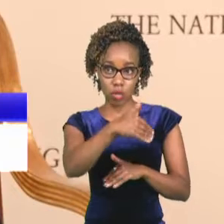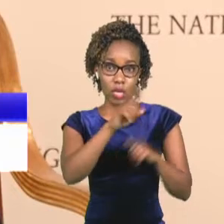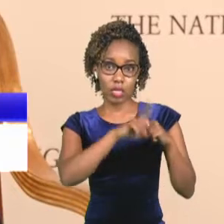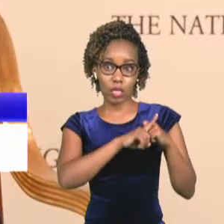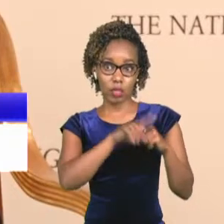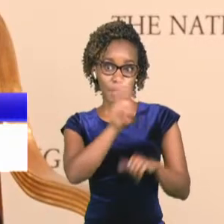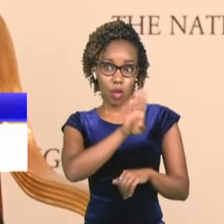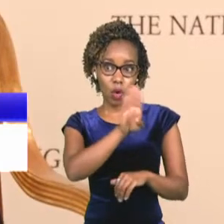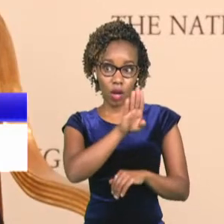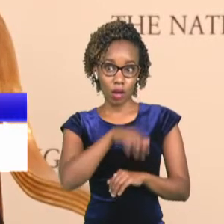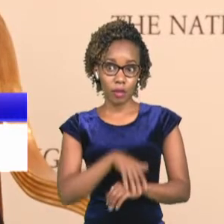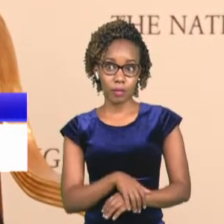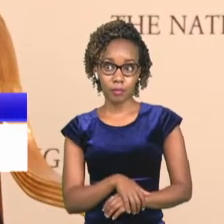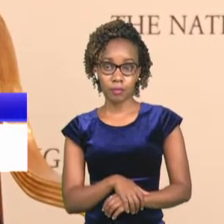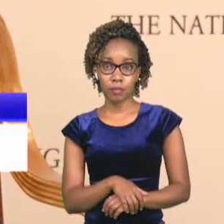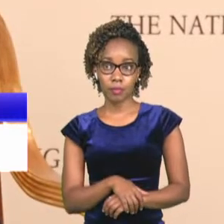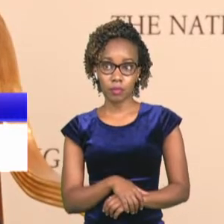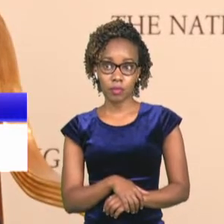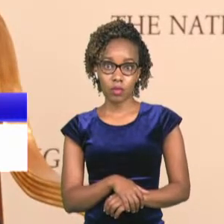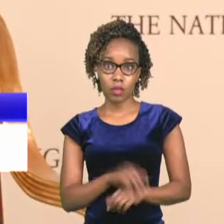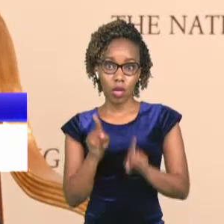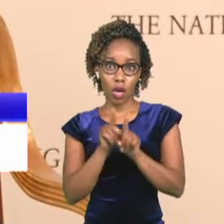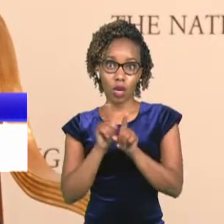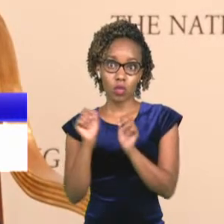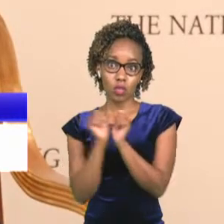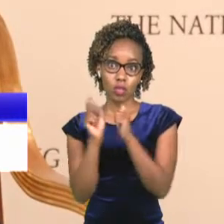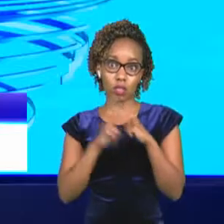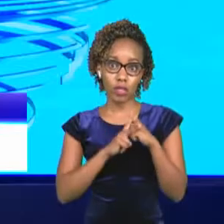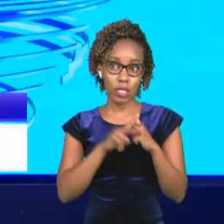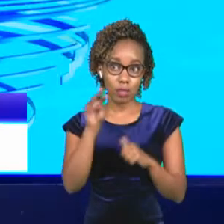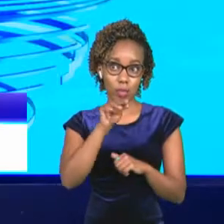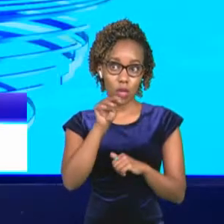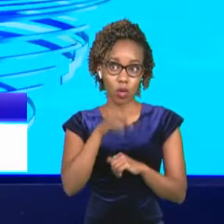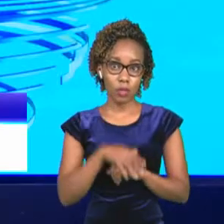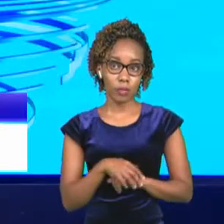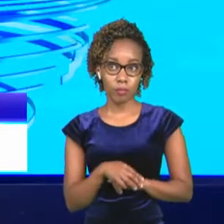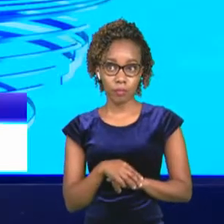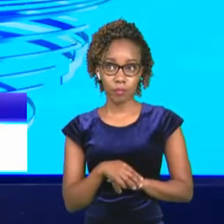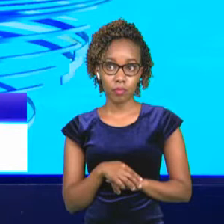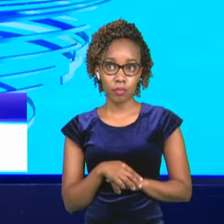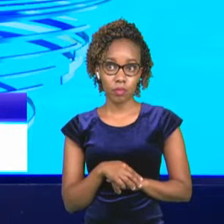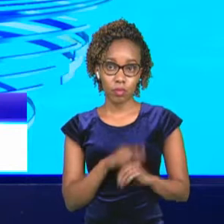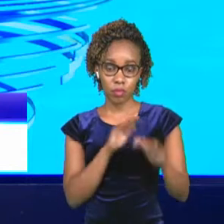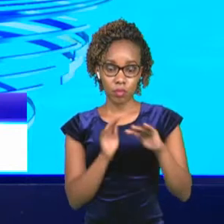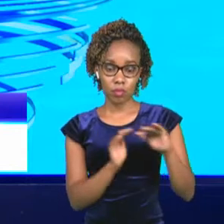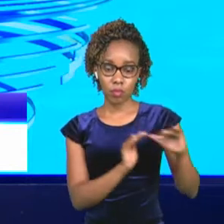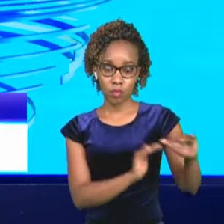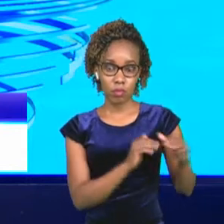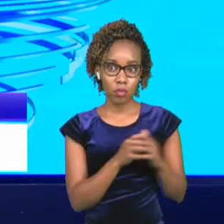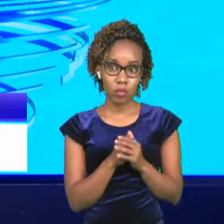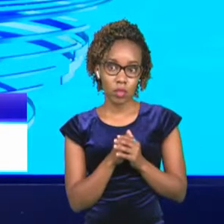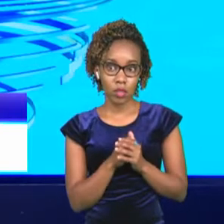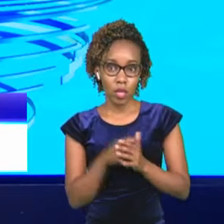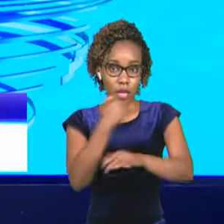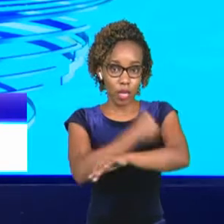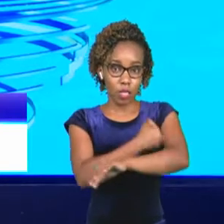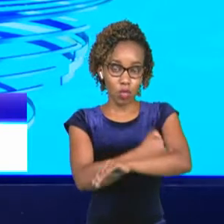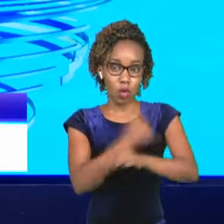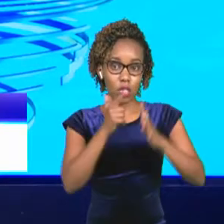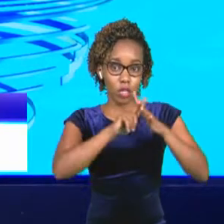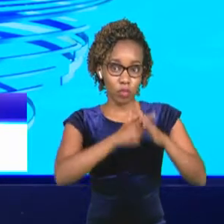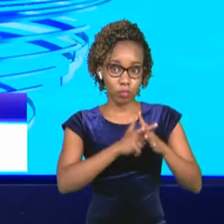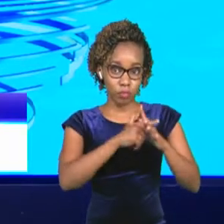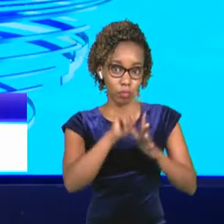billion and 70 million Kenya shillings per year. Institution of Engineers of Kenya,